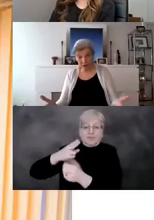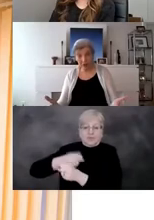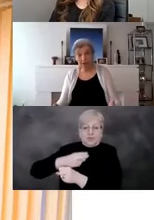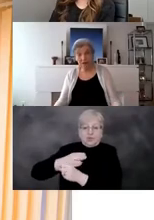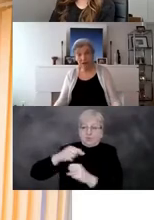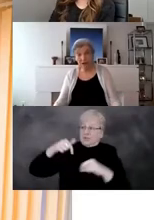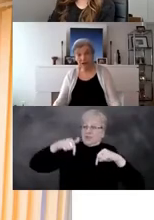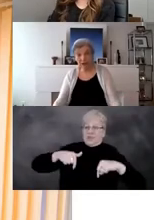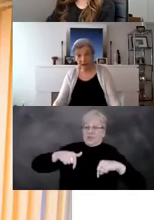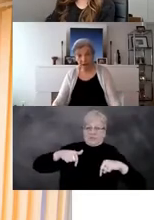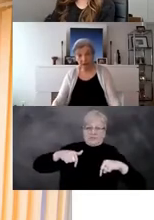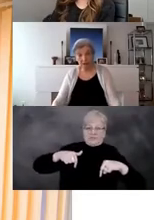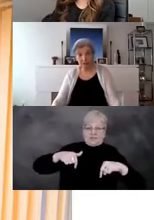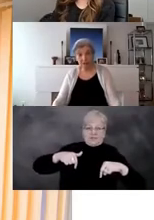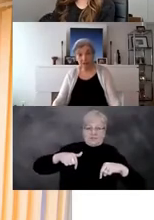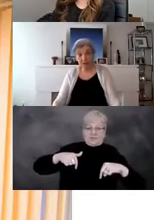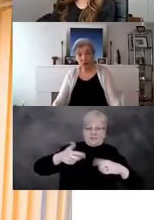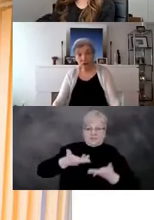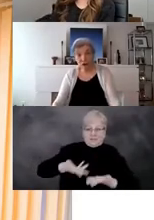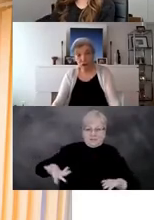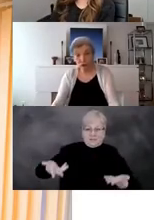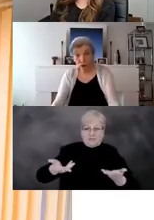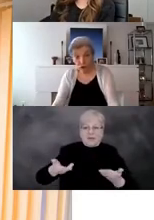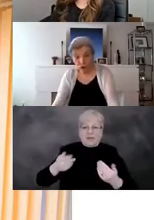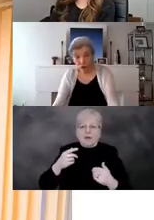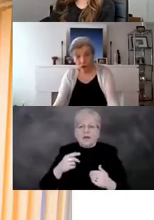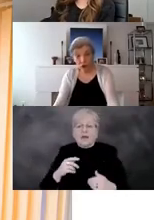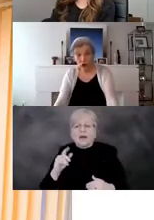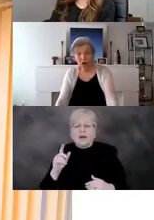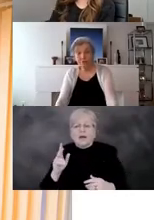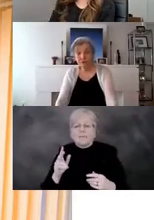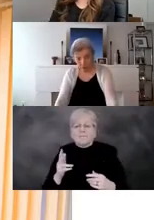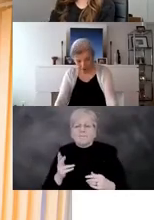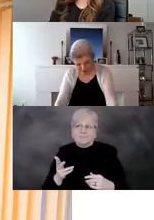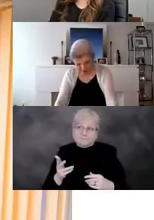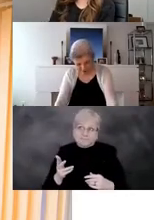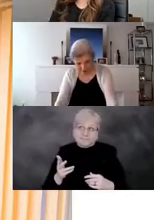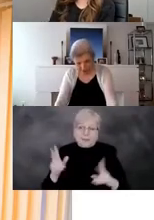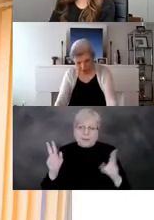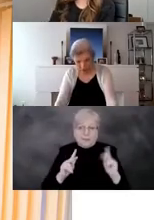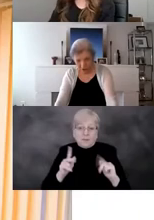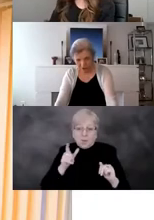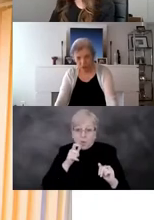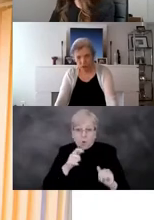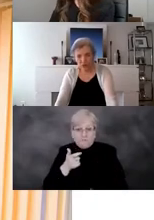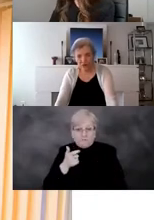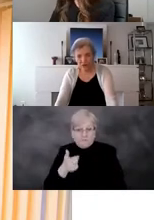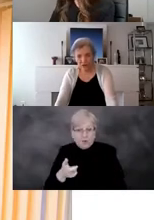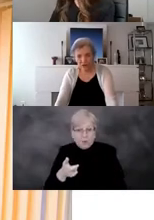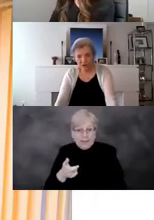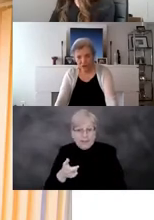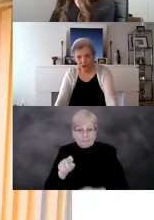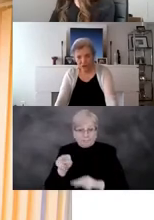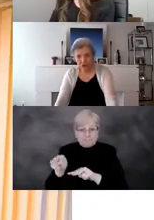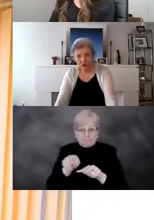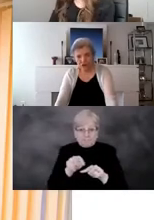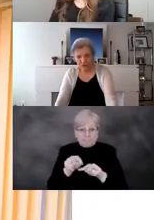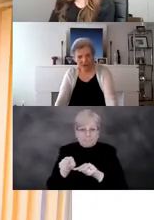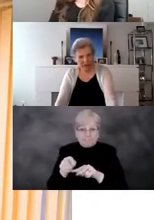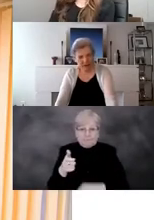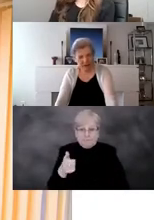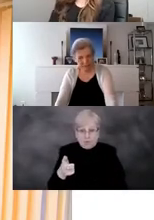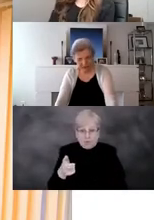way. Uh, for those who are viewing it, whether they are viewing